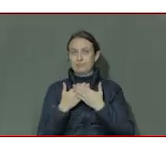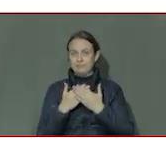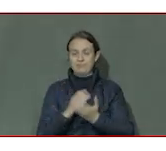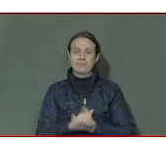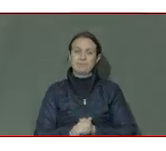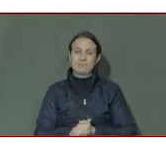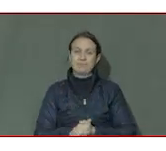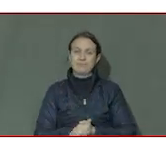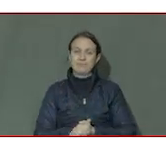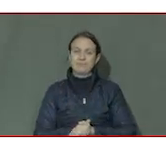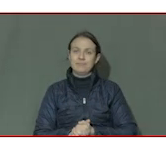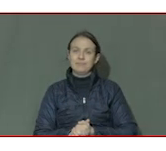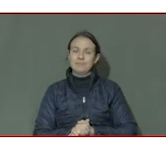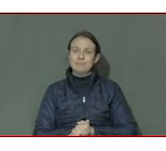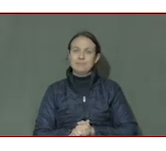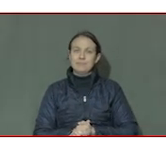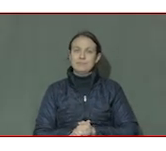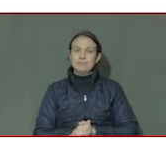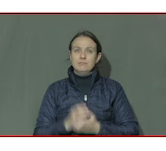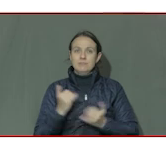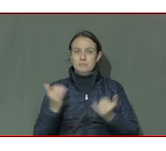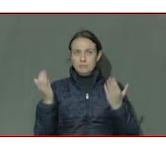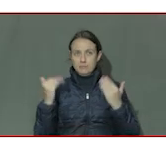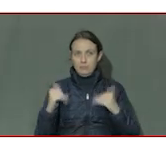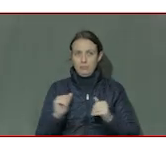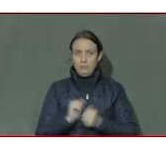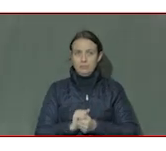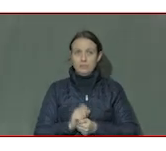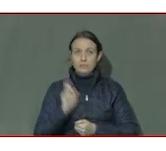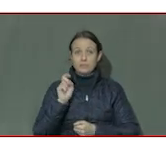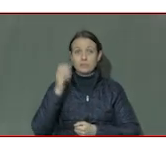meiosis. Then you must be able to